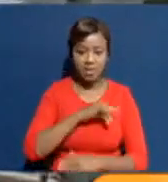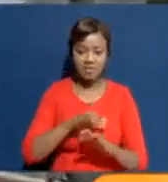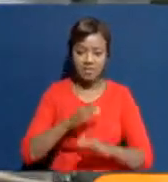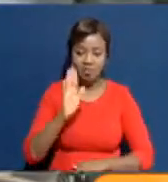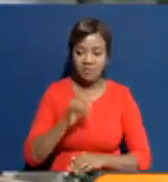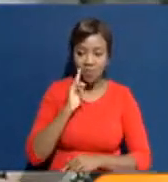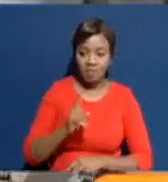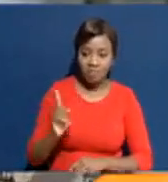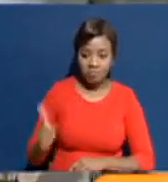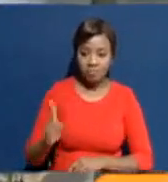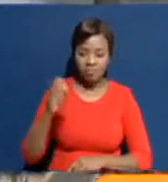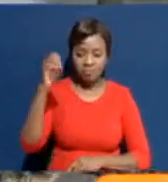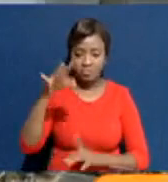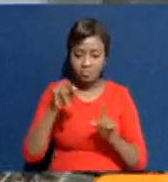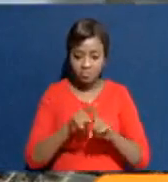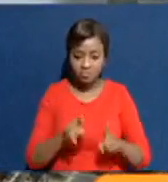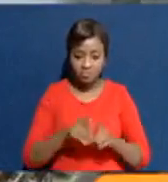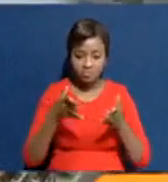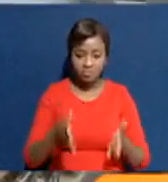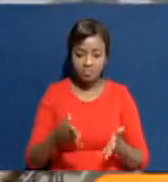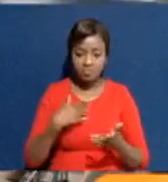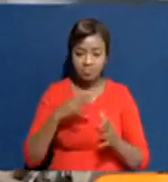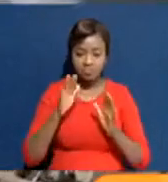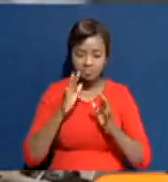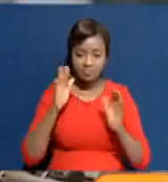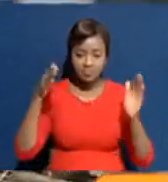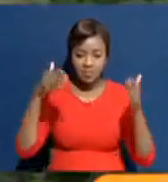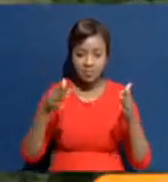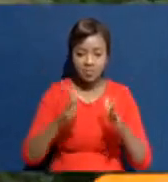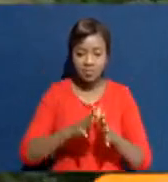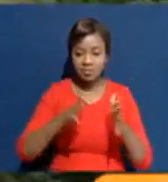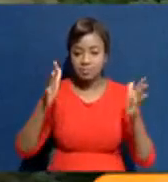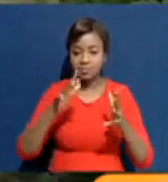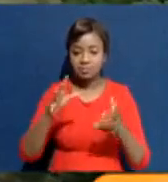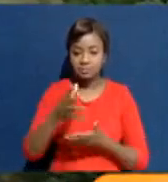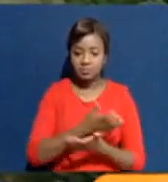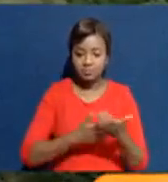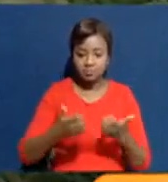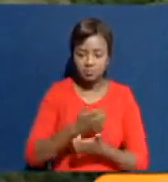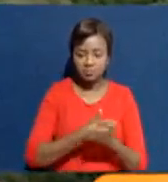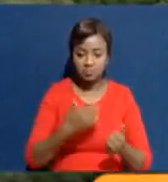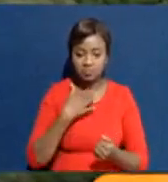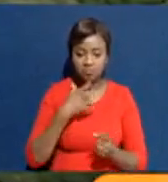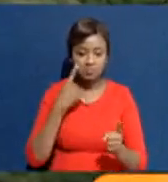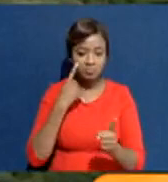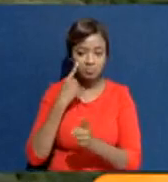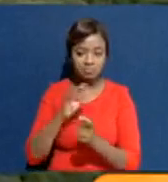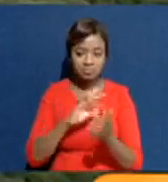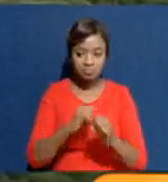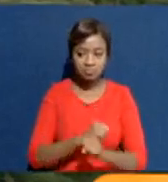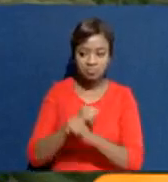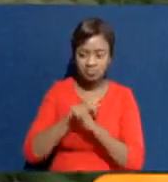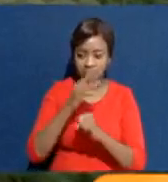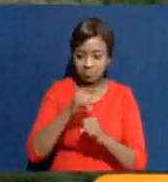Kenya's campaign is for the biggest global economies to compensate countries that do not pollute the environment, thus helping